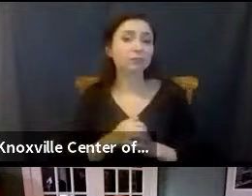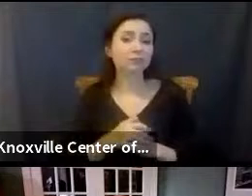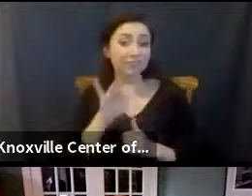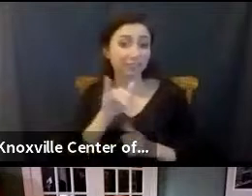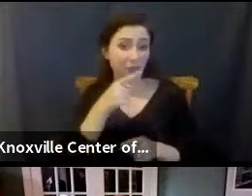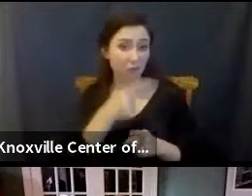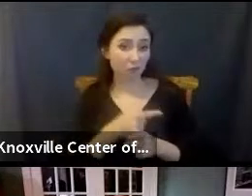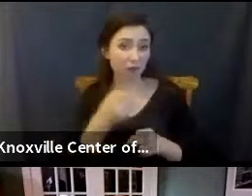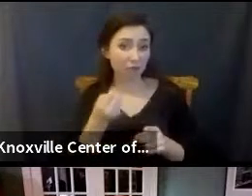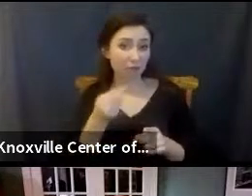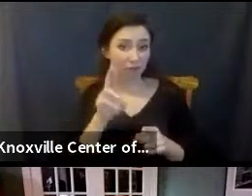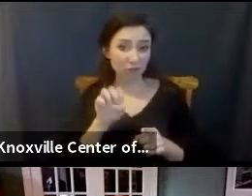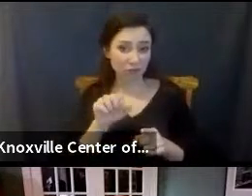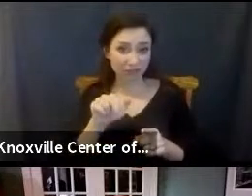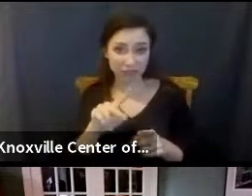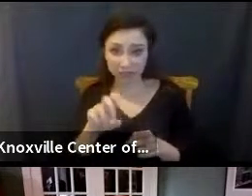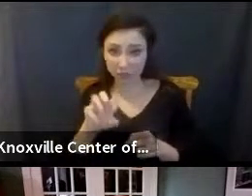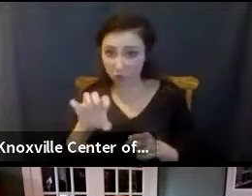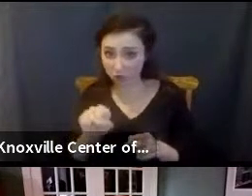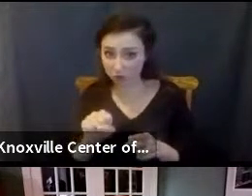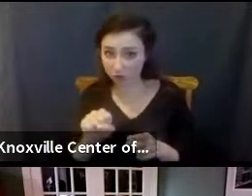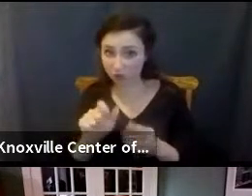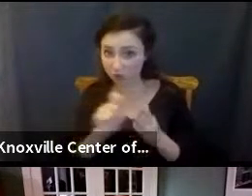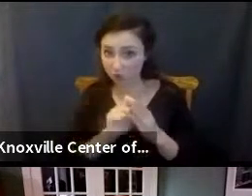right, Mr. Sanders? As it's written?